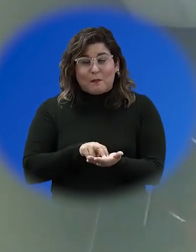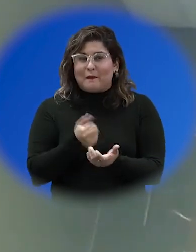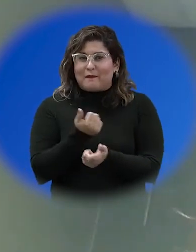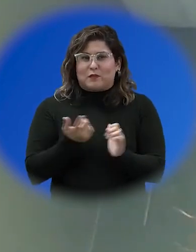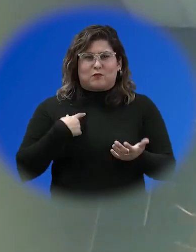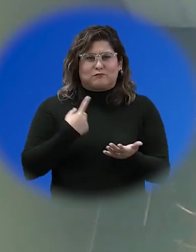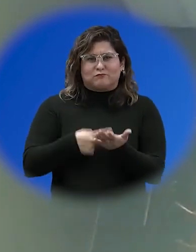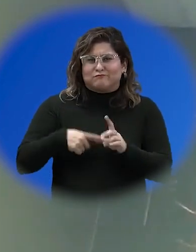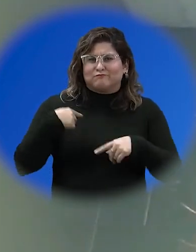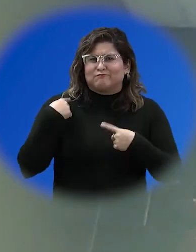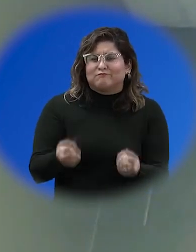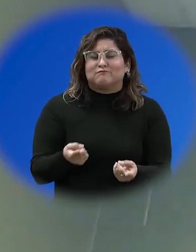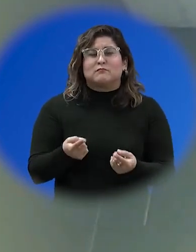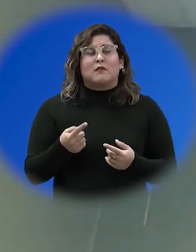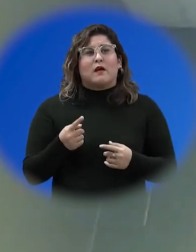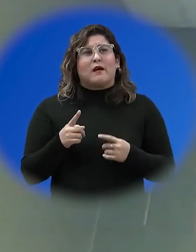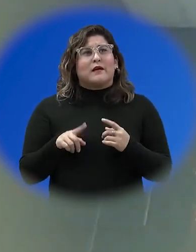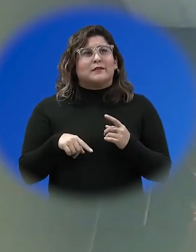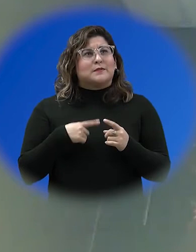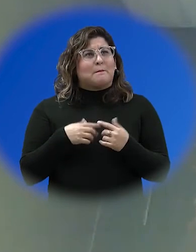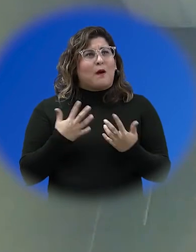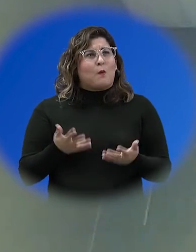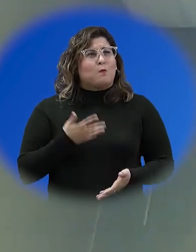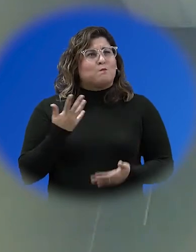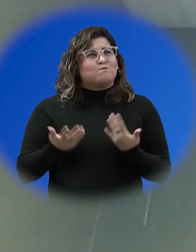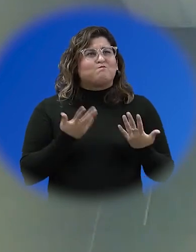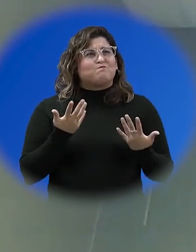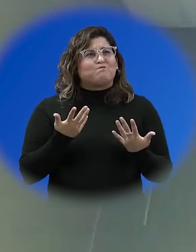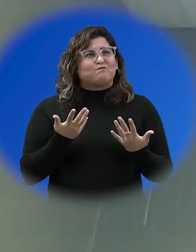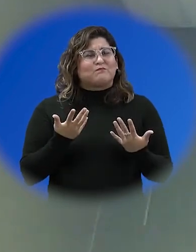that we've been talking about. It is about taking